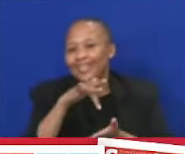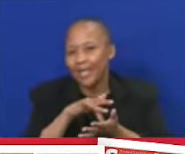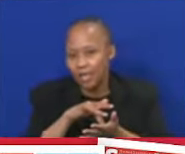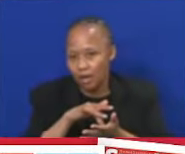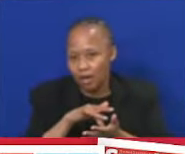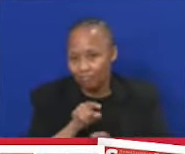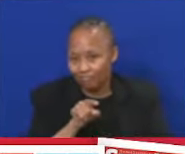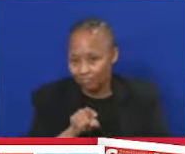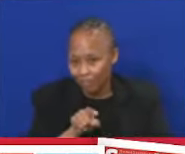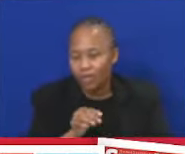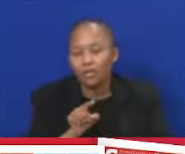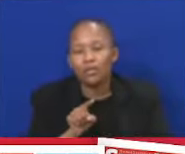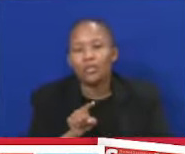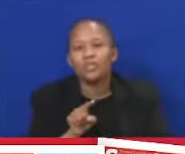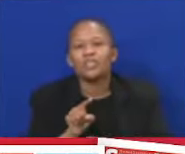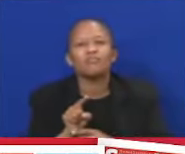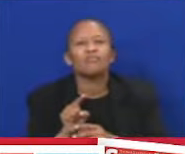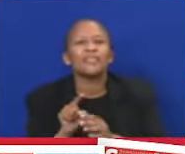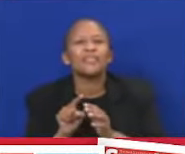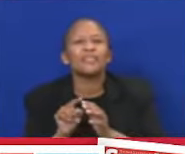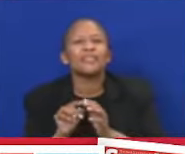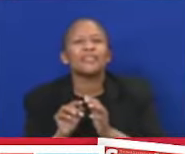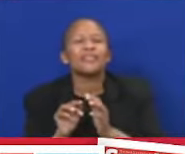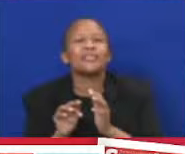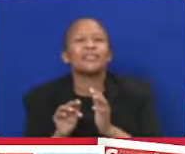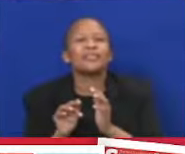center. Then